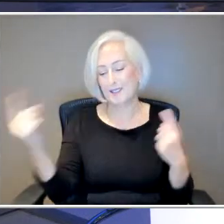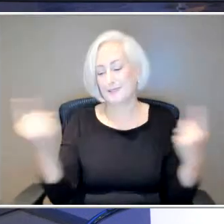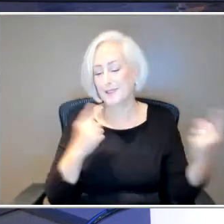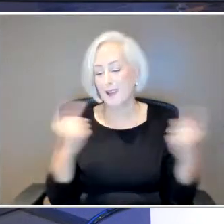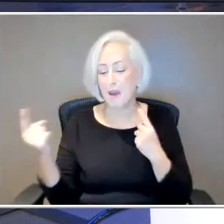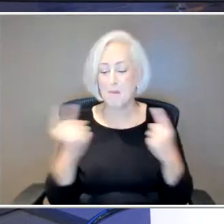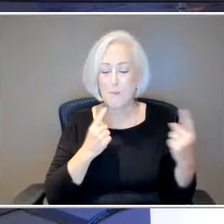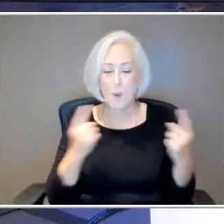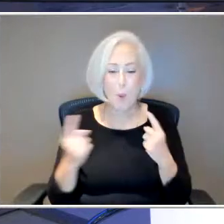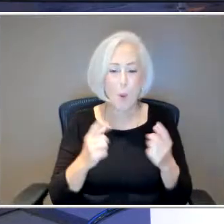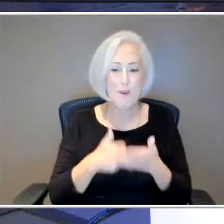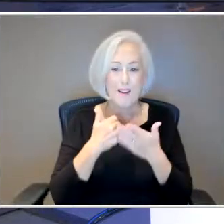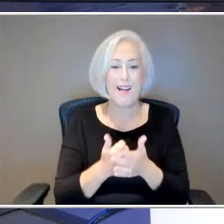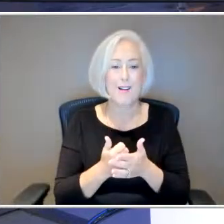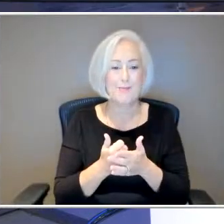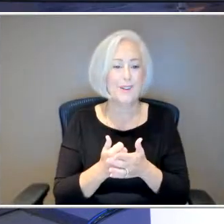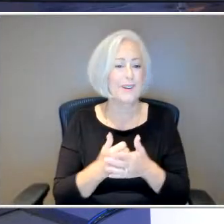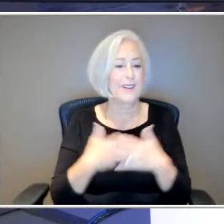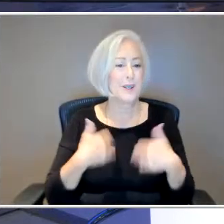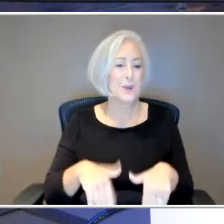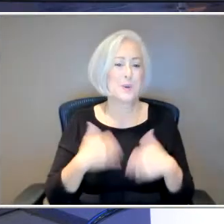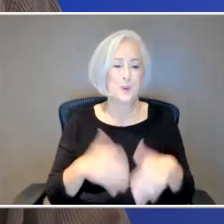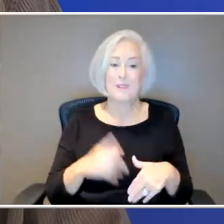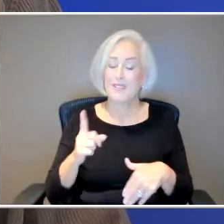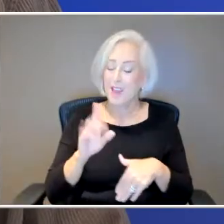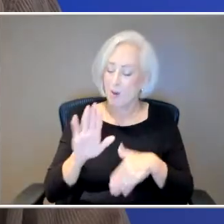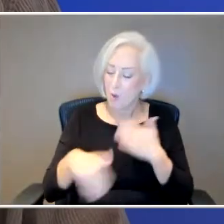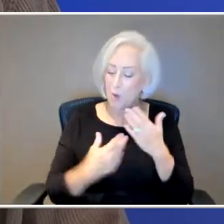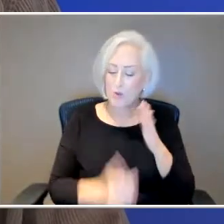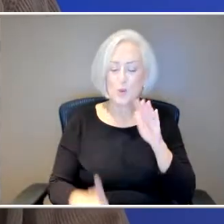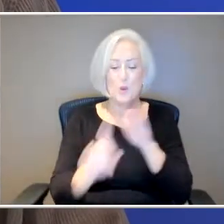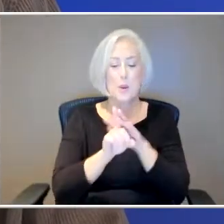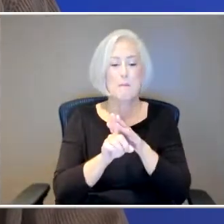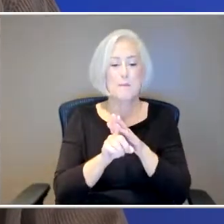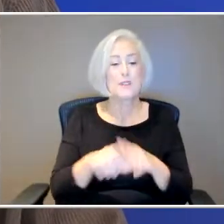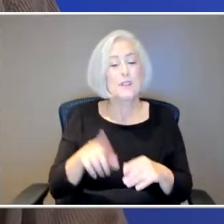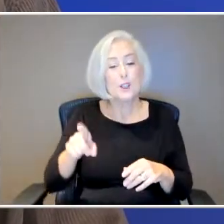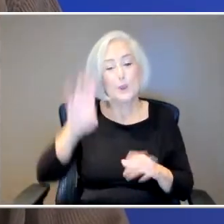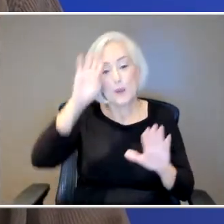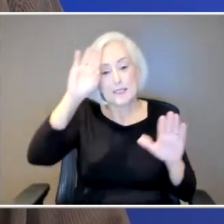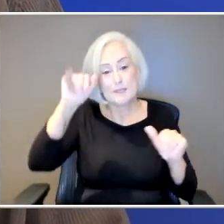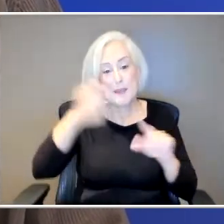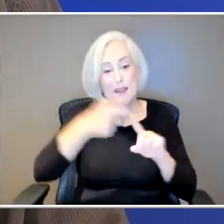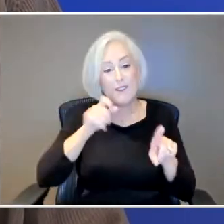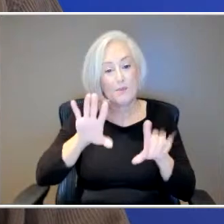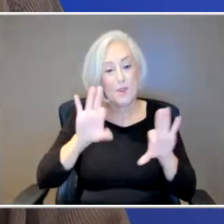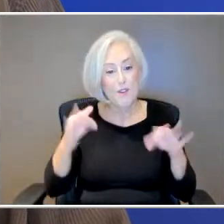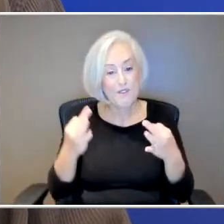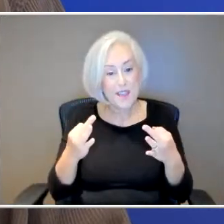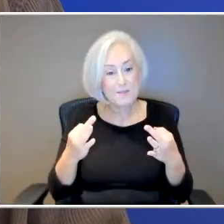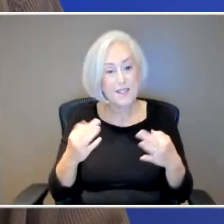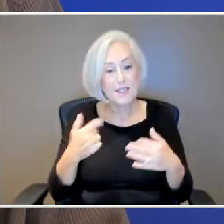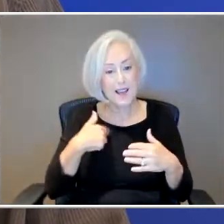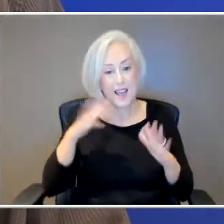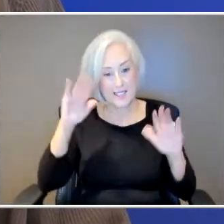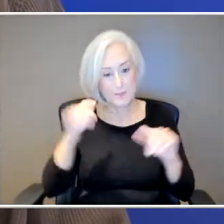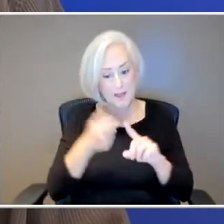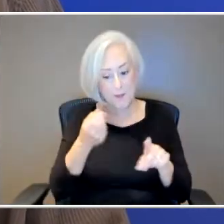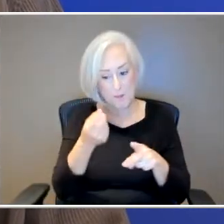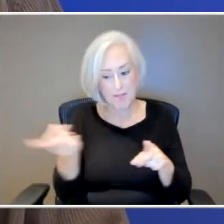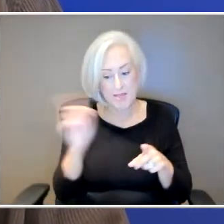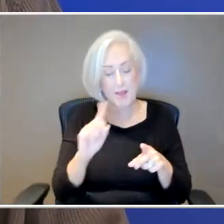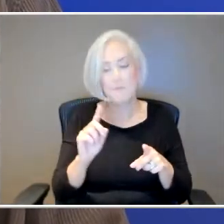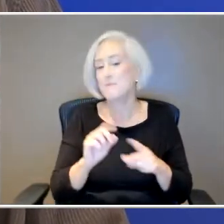in the cavalry. And they show up. And they showed up. And you expect that from a close family, and I expected that from them,